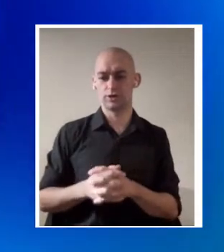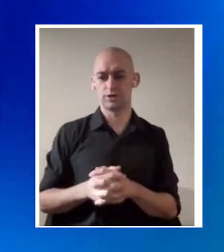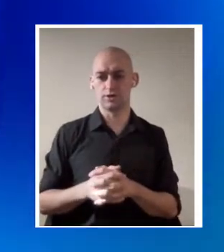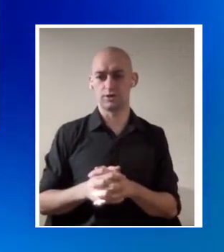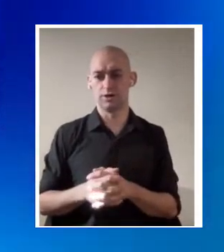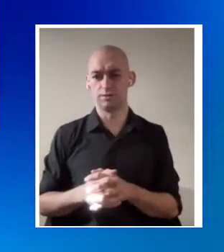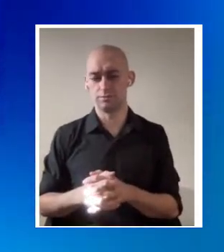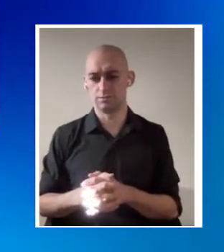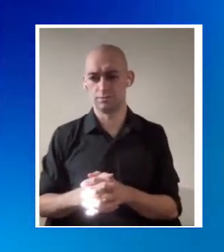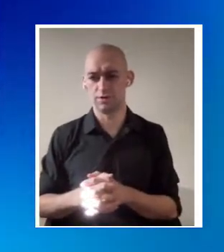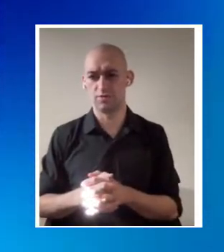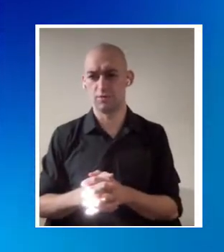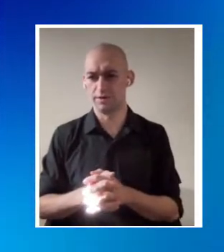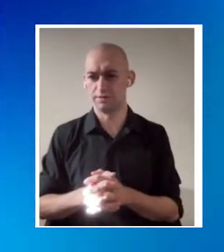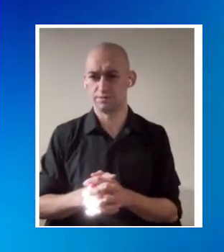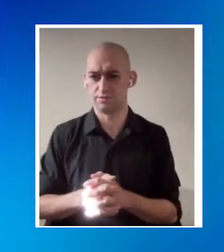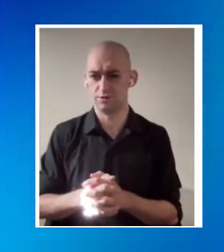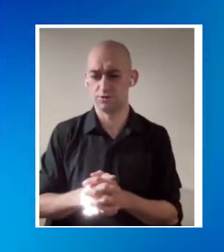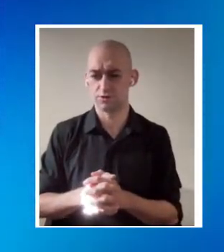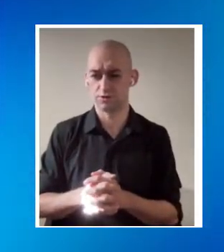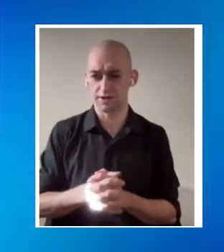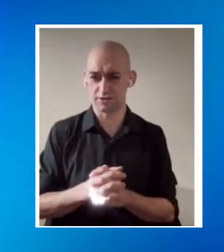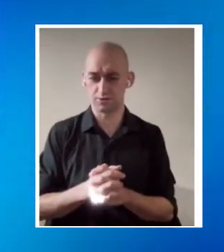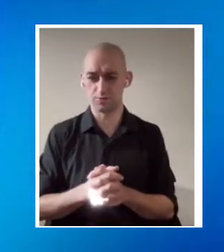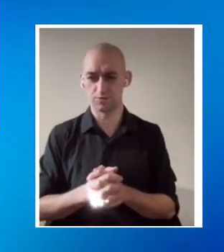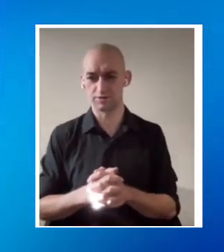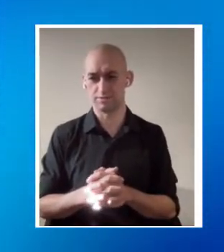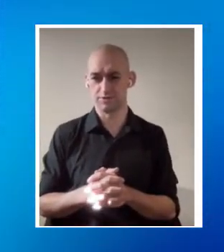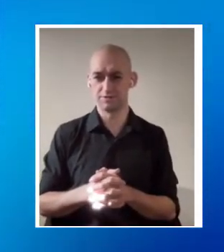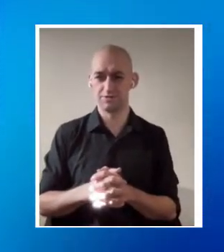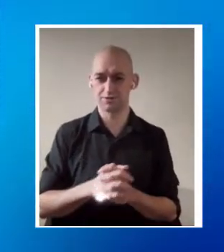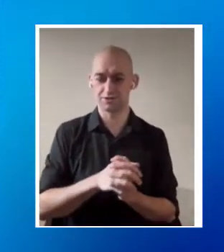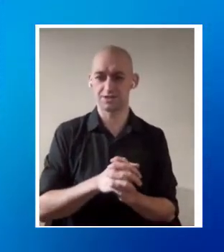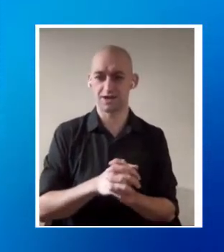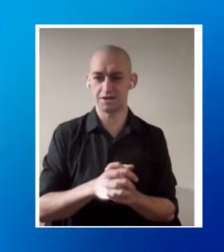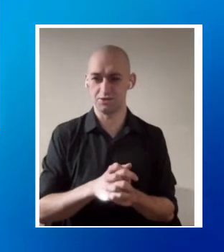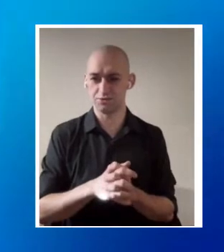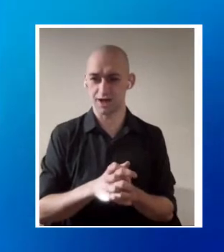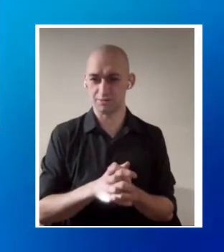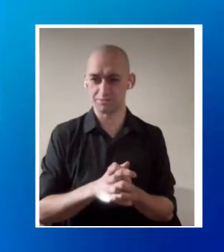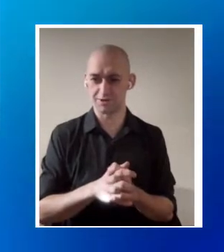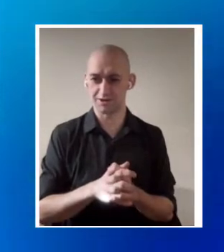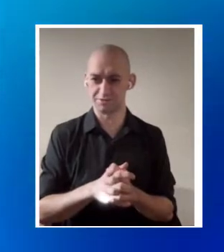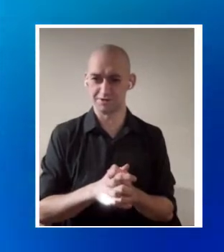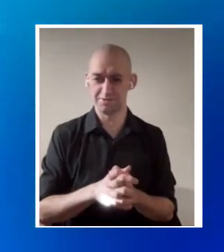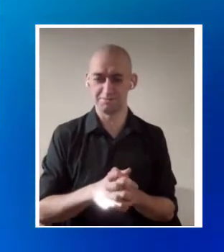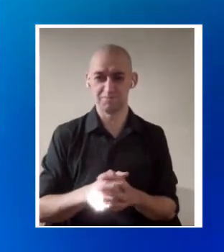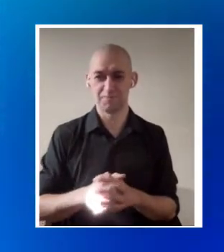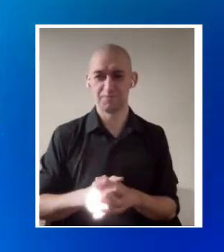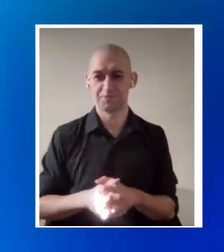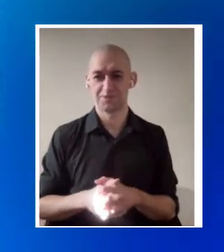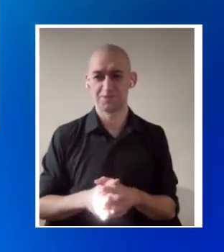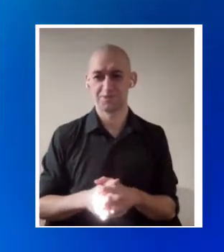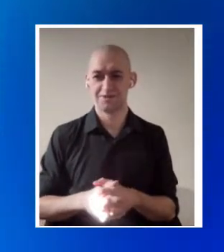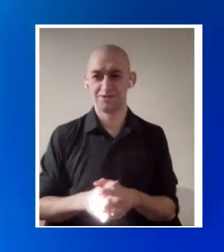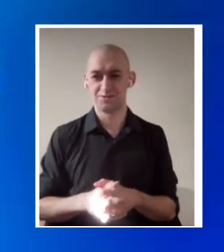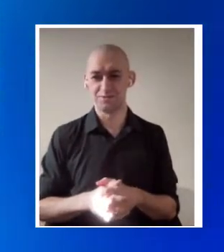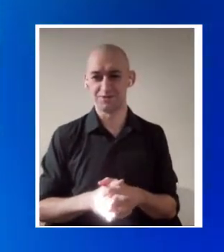Cool. Okay, sounds like we need to take this offline so that we don't interrupt the rehearsal